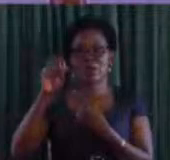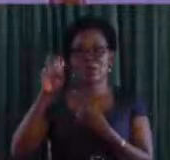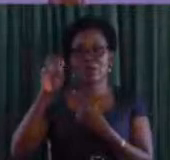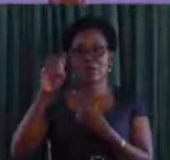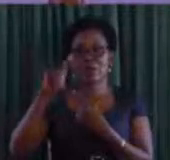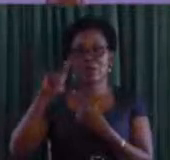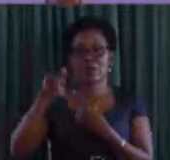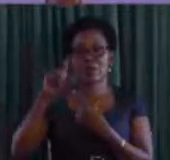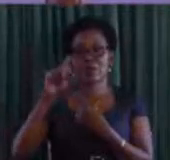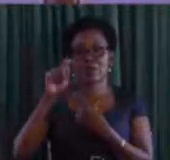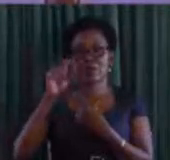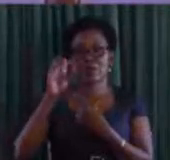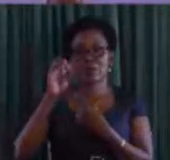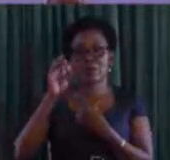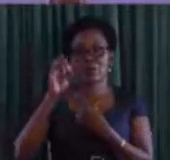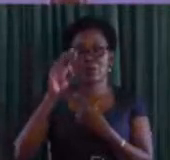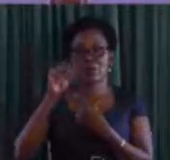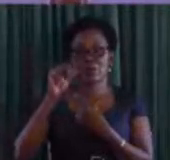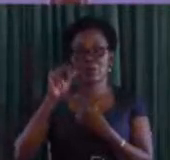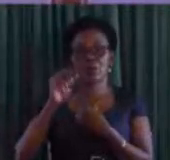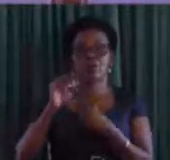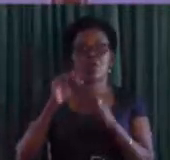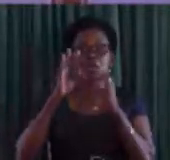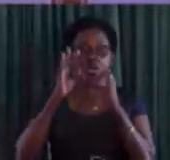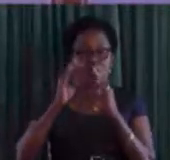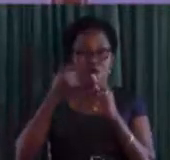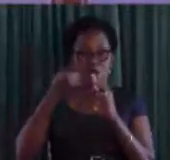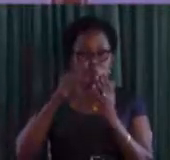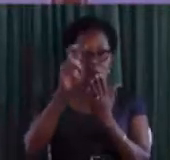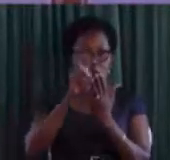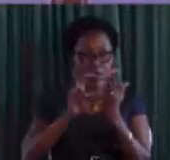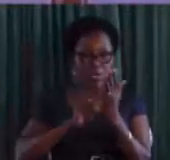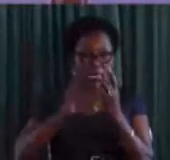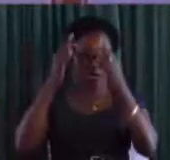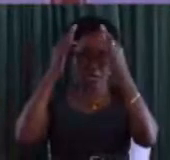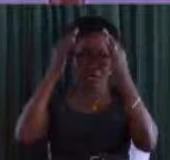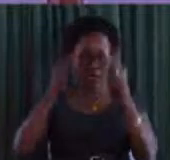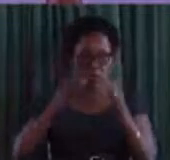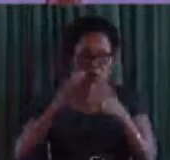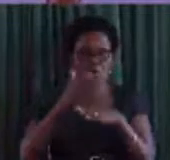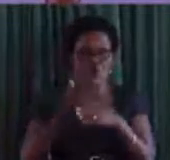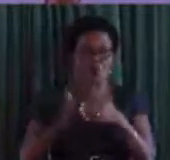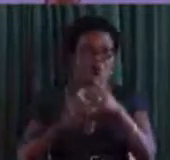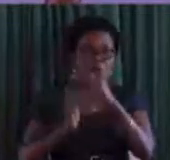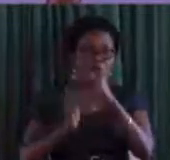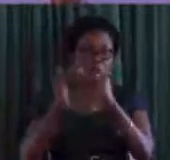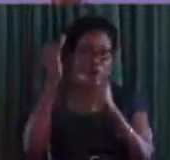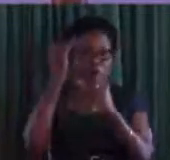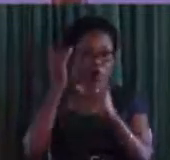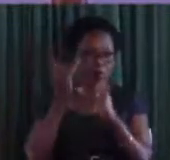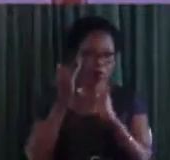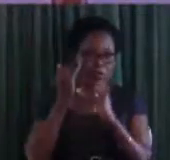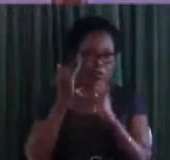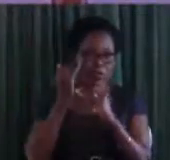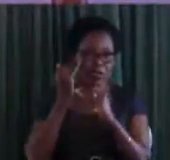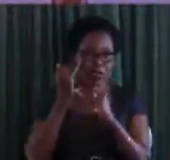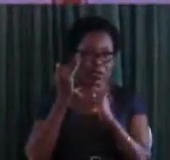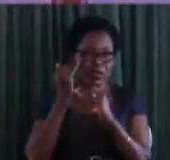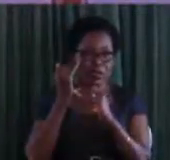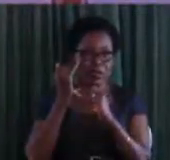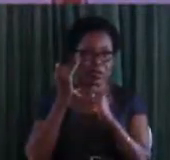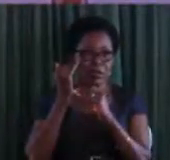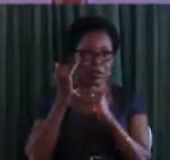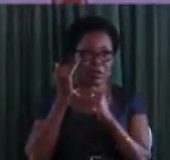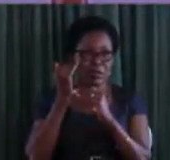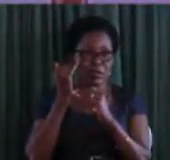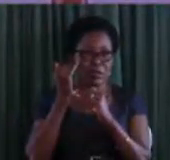if you read the decisions from the Supreme Court, and this opportunity